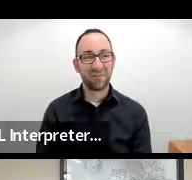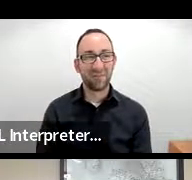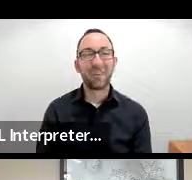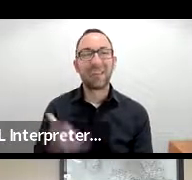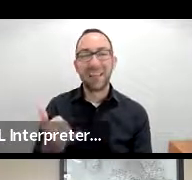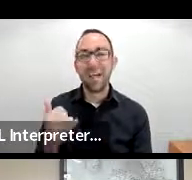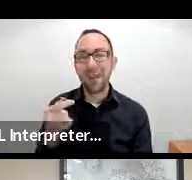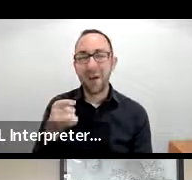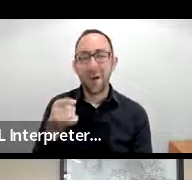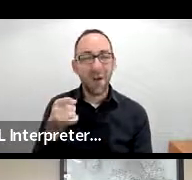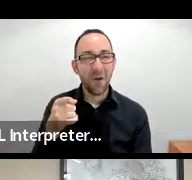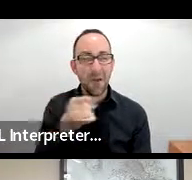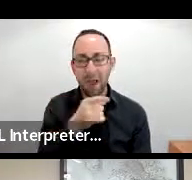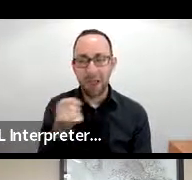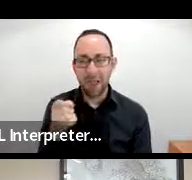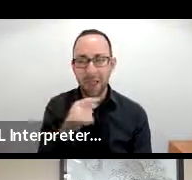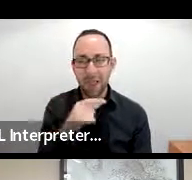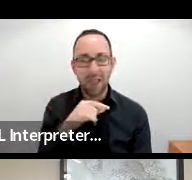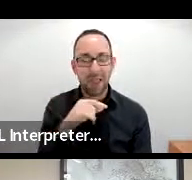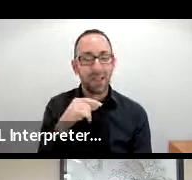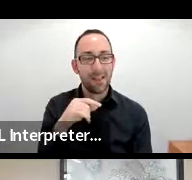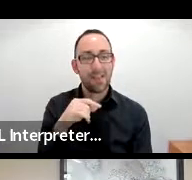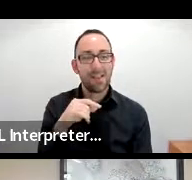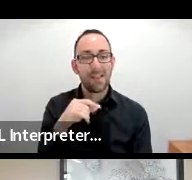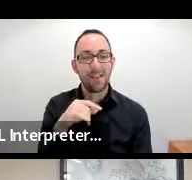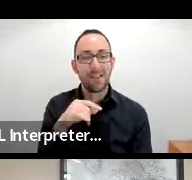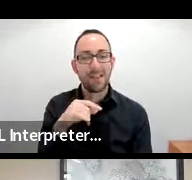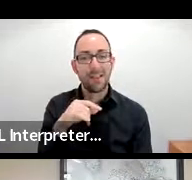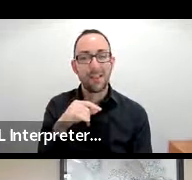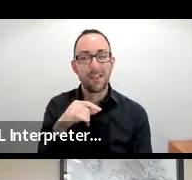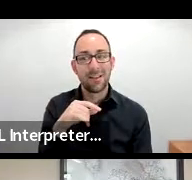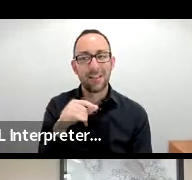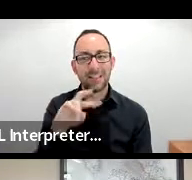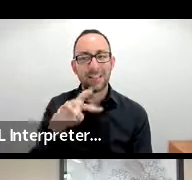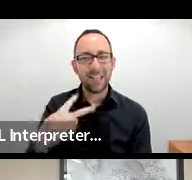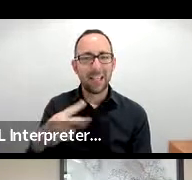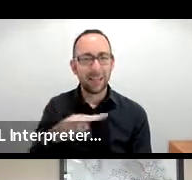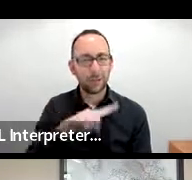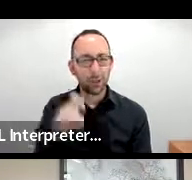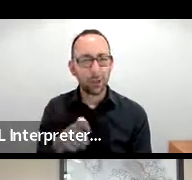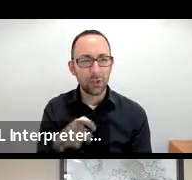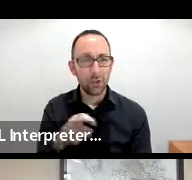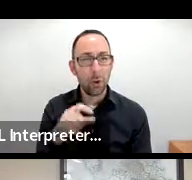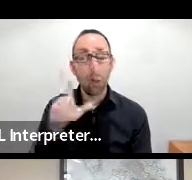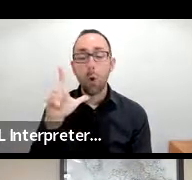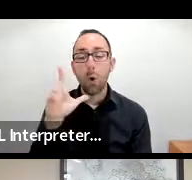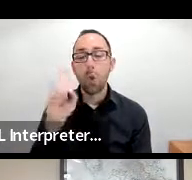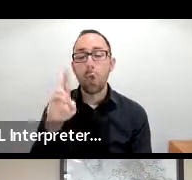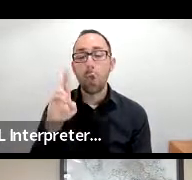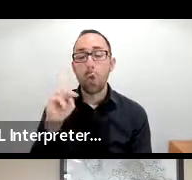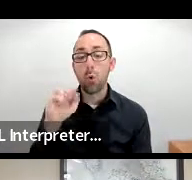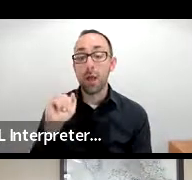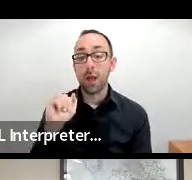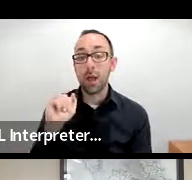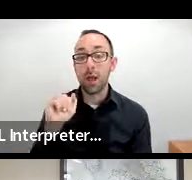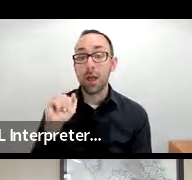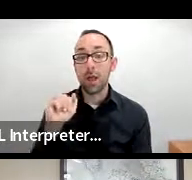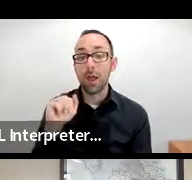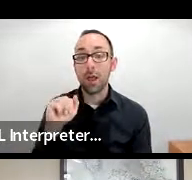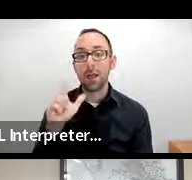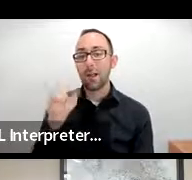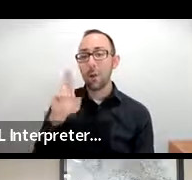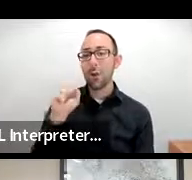have a second question from who else? I have Lorna. Do you still have a question? Yes,